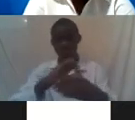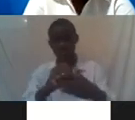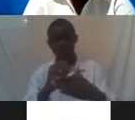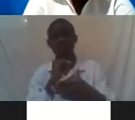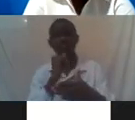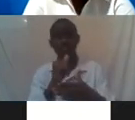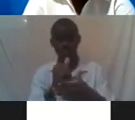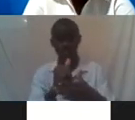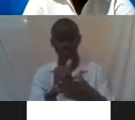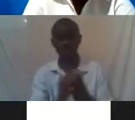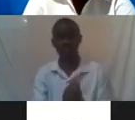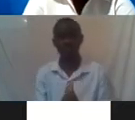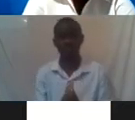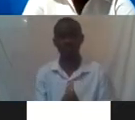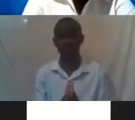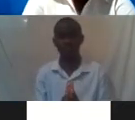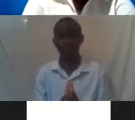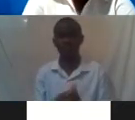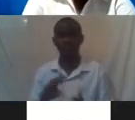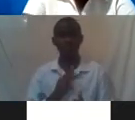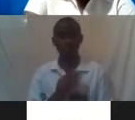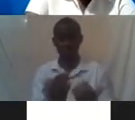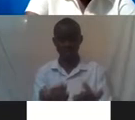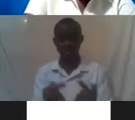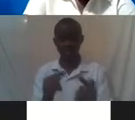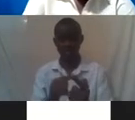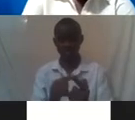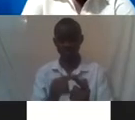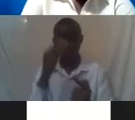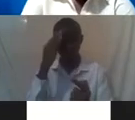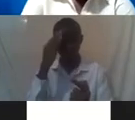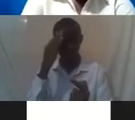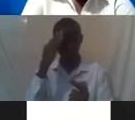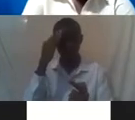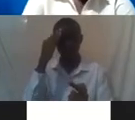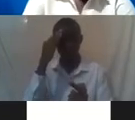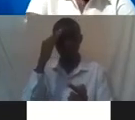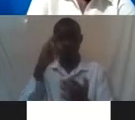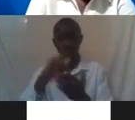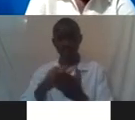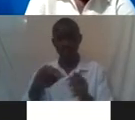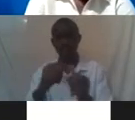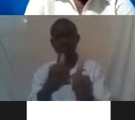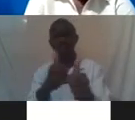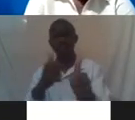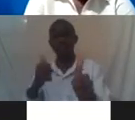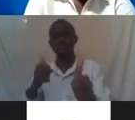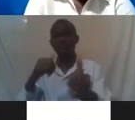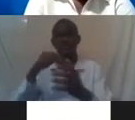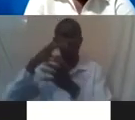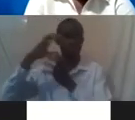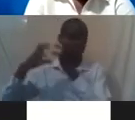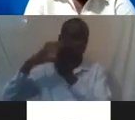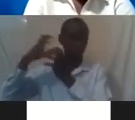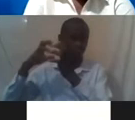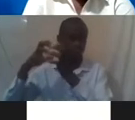And we need to bear that in mind and avoid mixing things. And if you look at